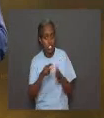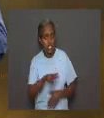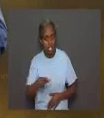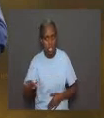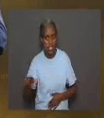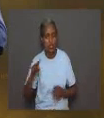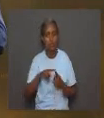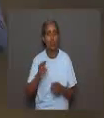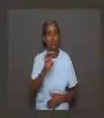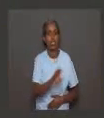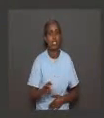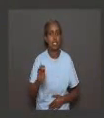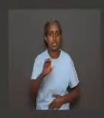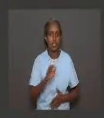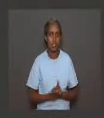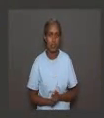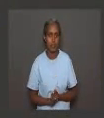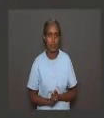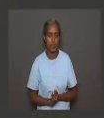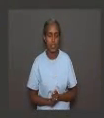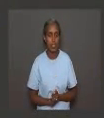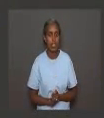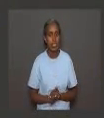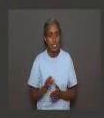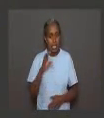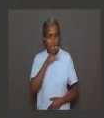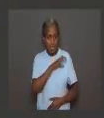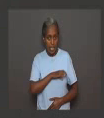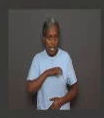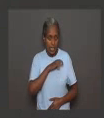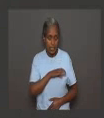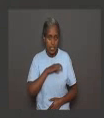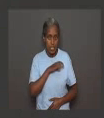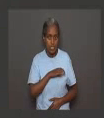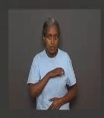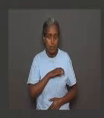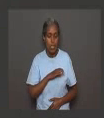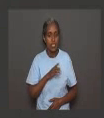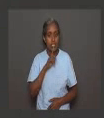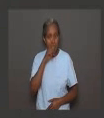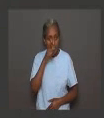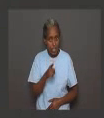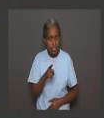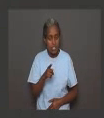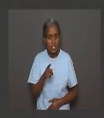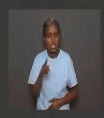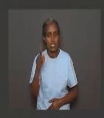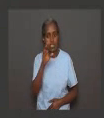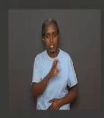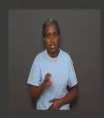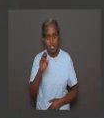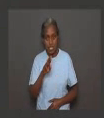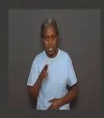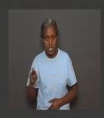to a circle. They are characterized by the fact that the radius at